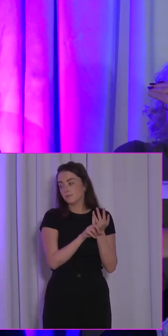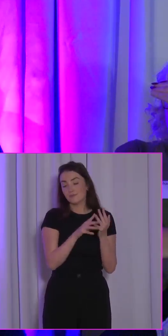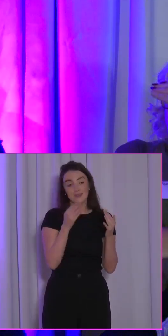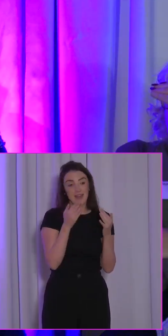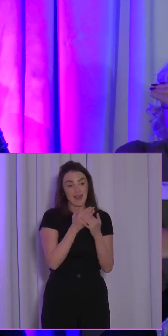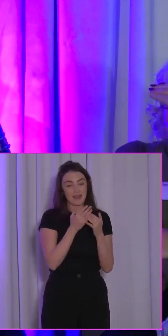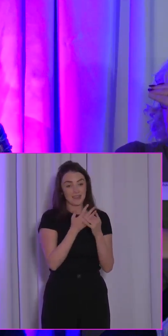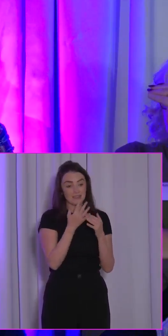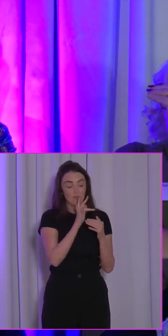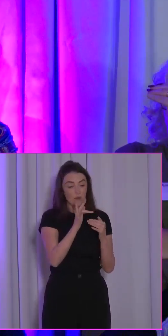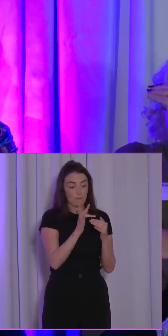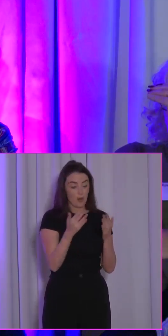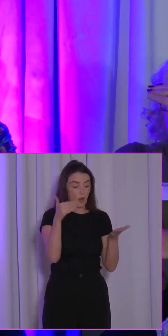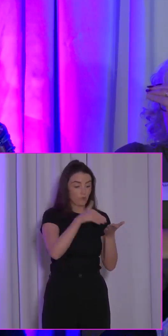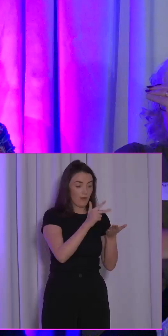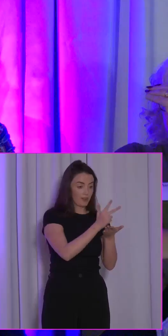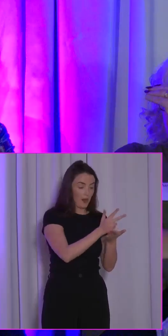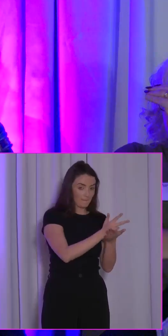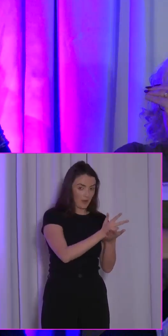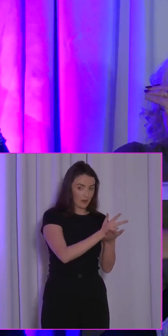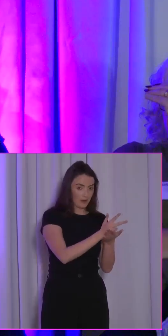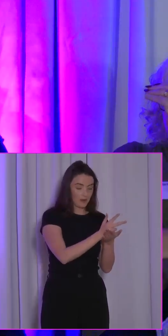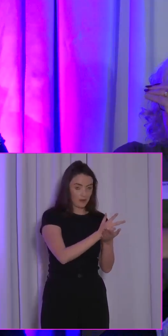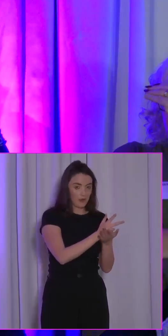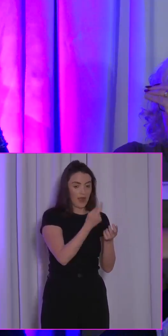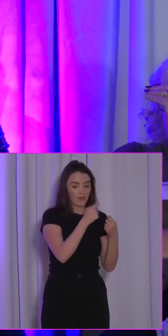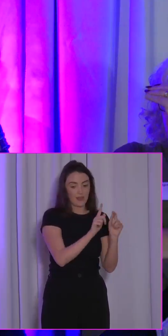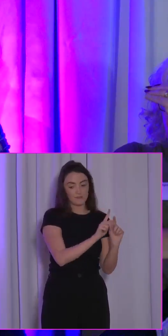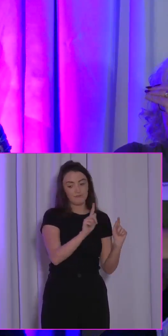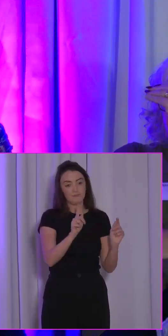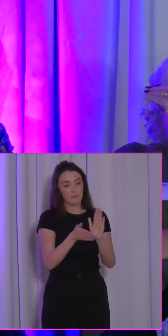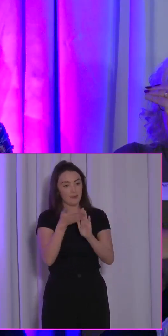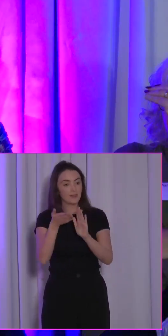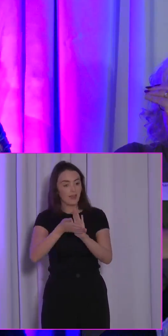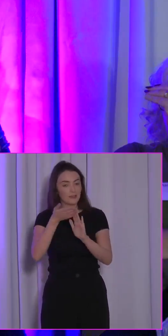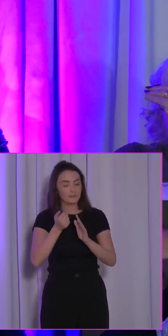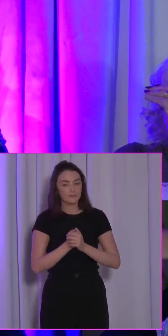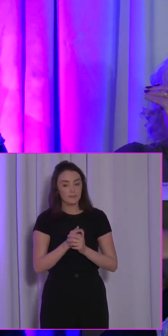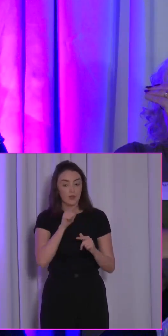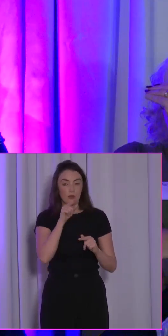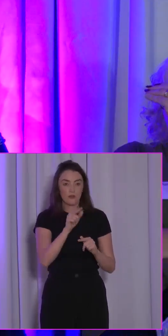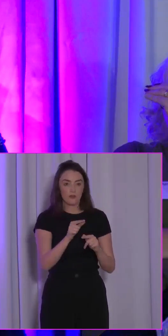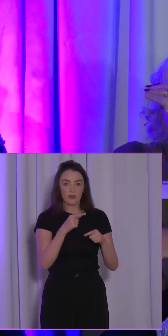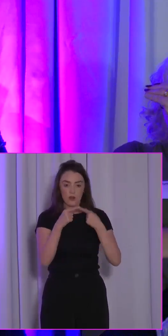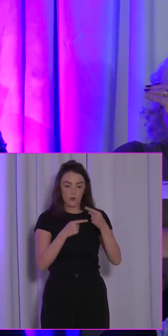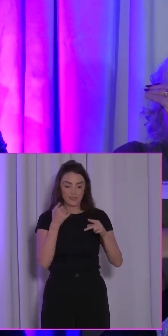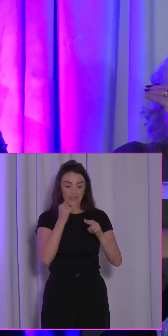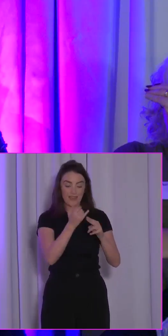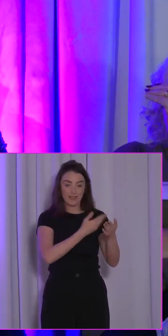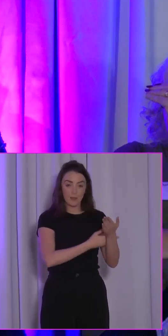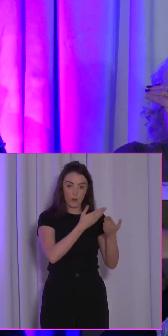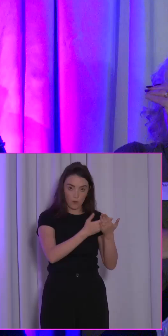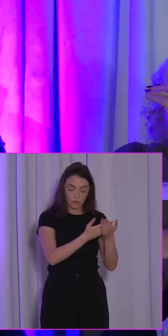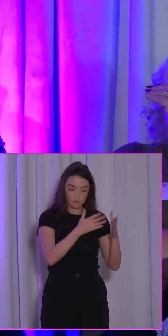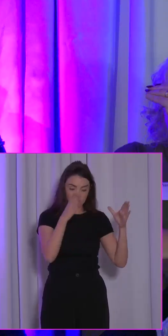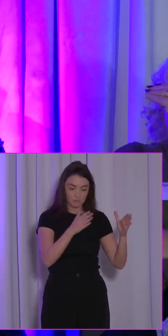access from when you come to the car park or your approach to the building. So those are enshrined in law. But then on